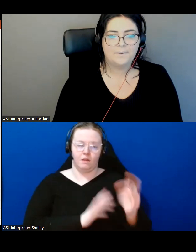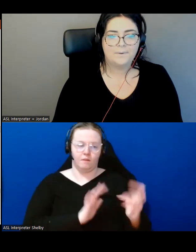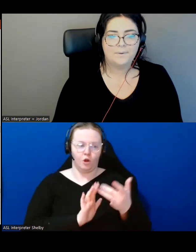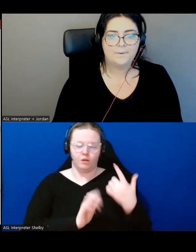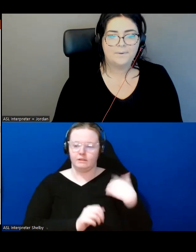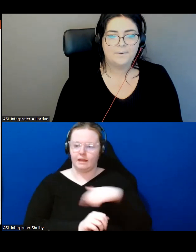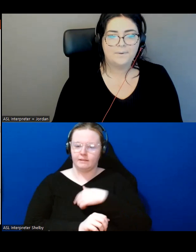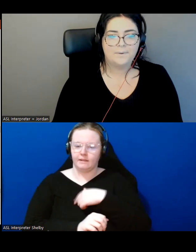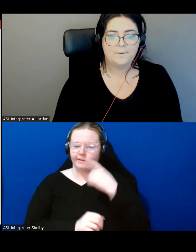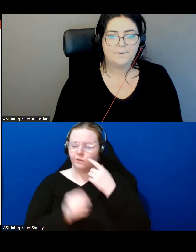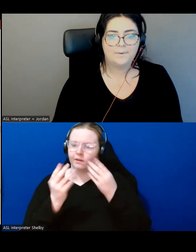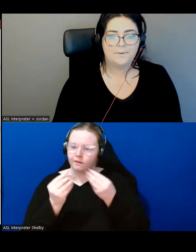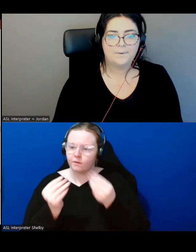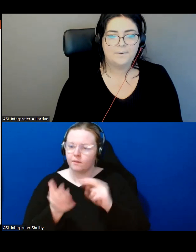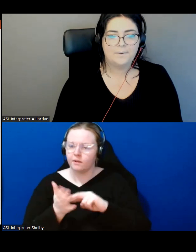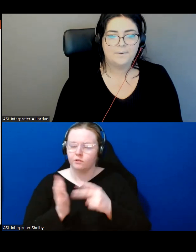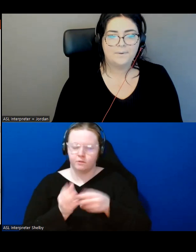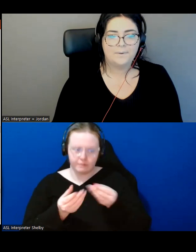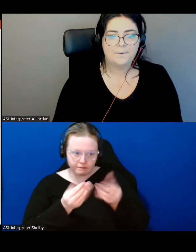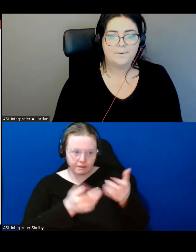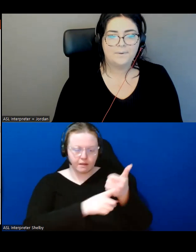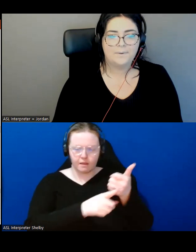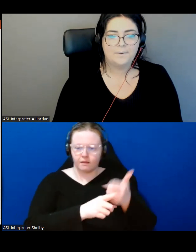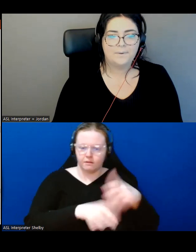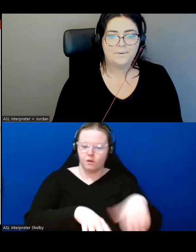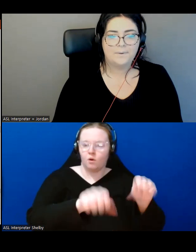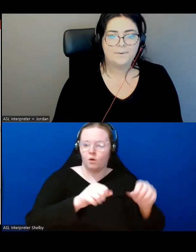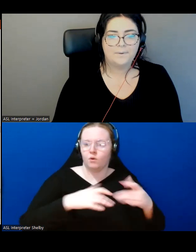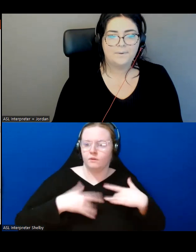they can do social events in their own clubs. That could be anything from